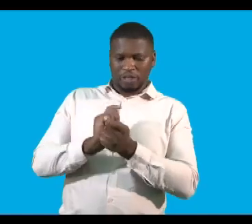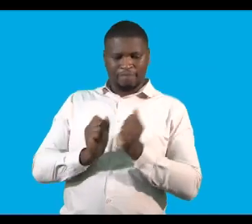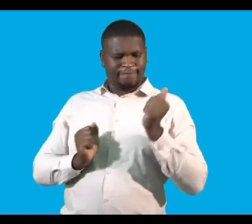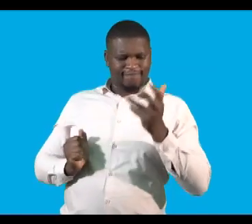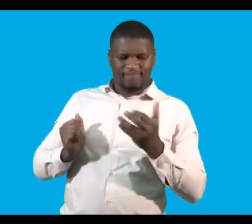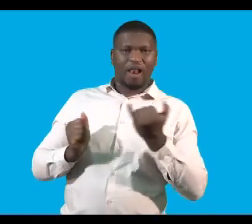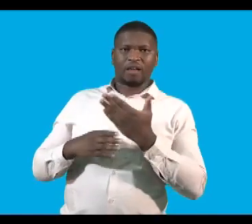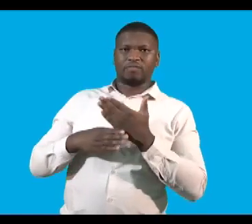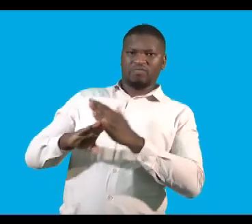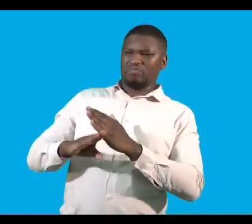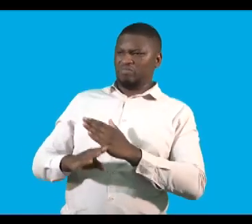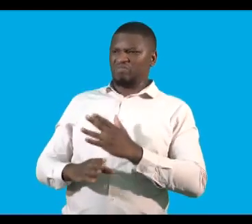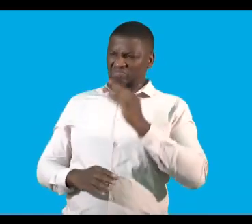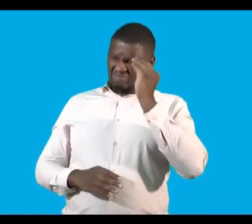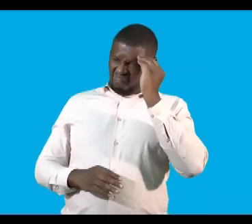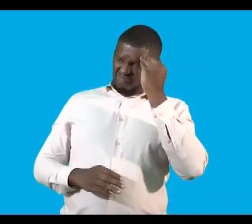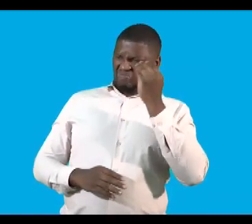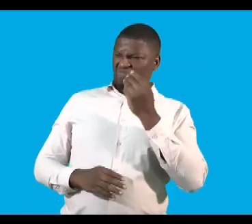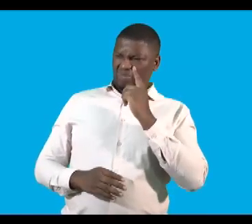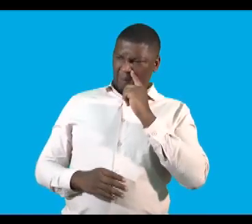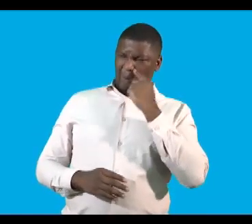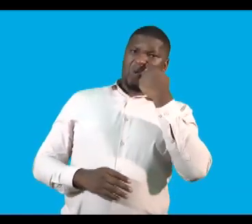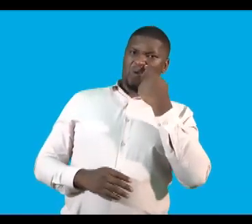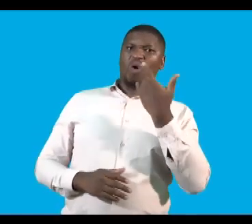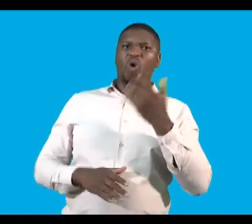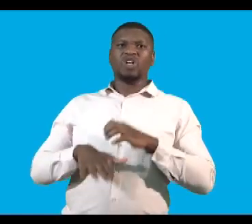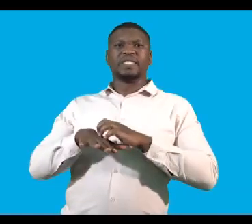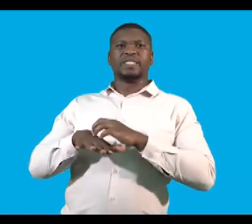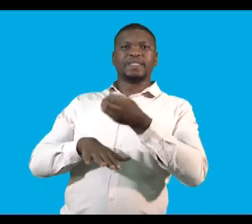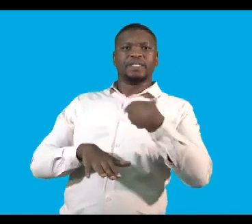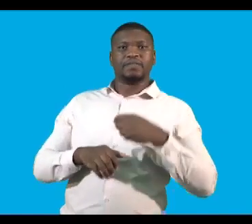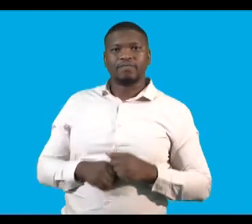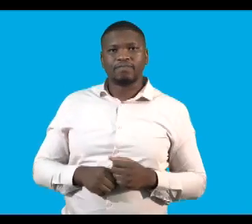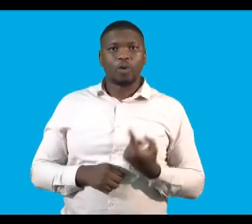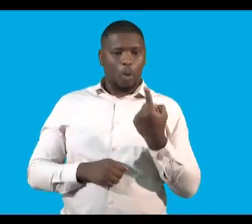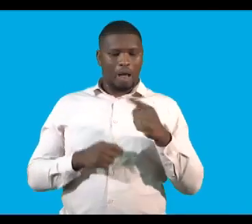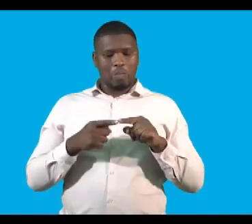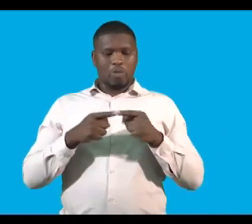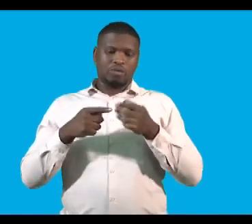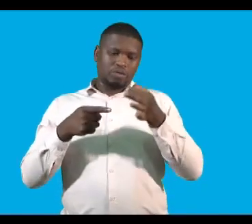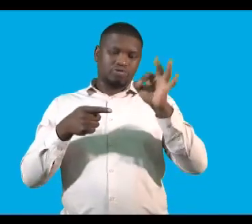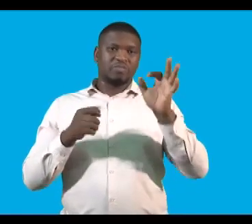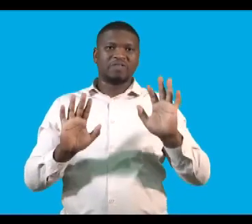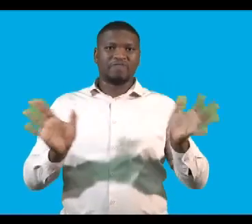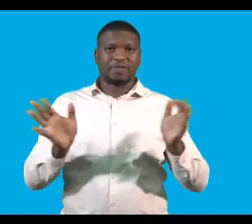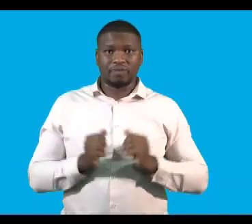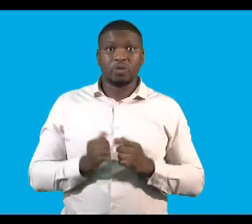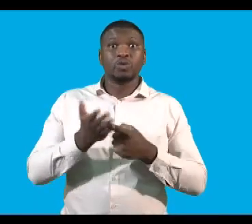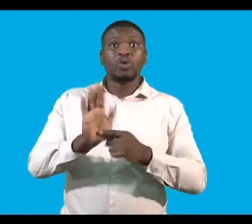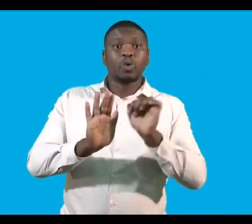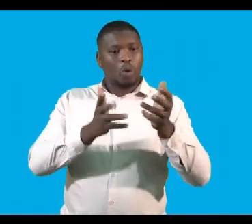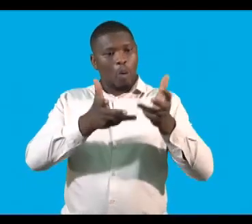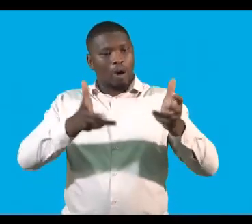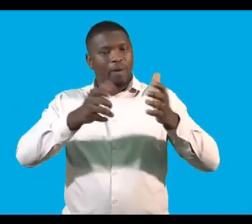more defensive, annoyed, angry, or irritated. 1 mark, a very simple use of your knowledge of